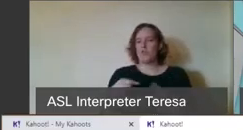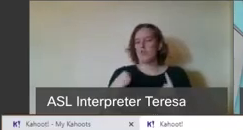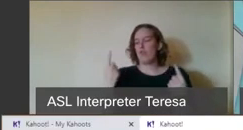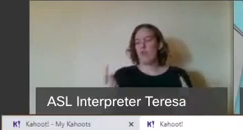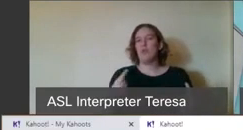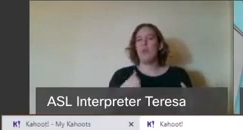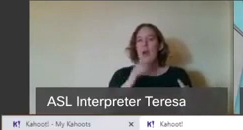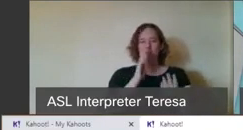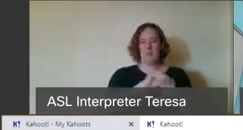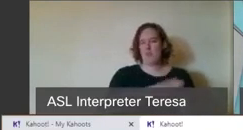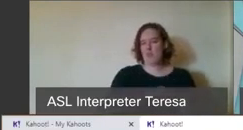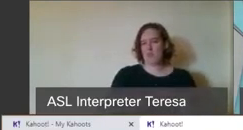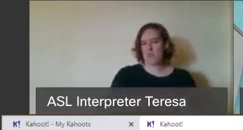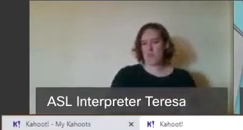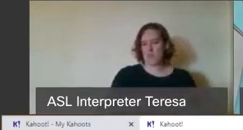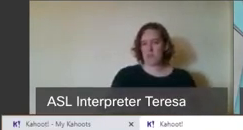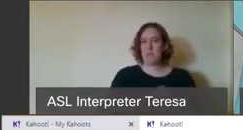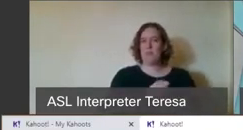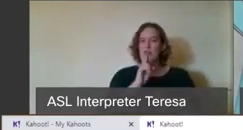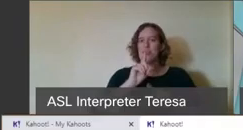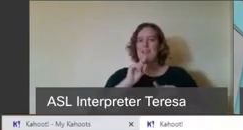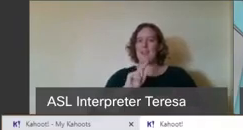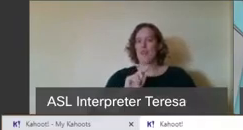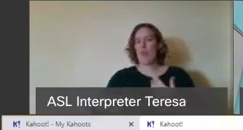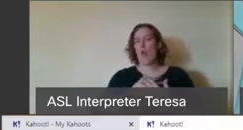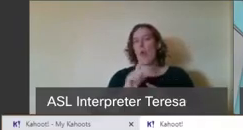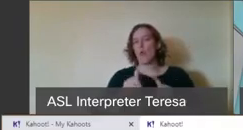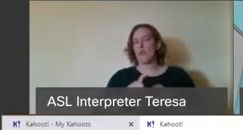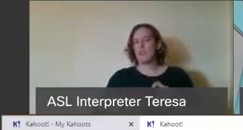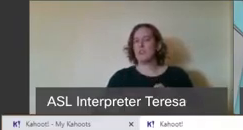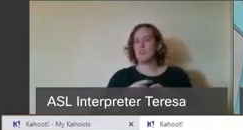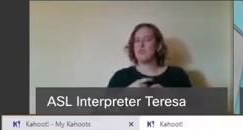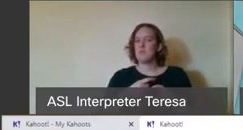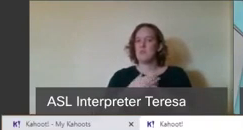I'll be taking note and making sure that we get to everyone's questions by the end of the meeting.